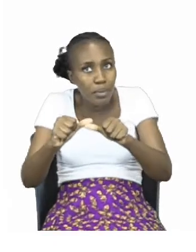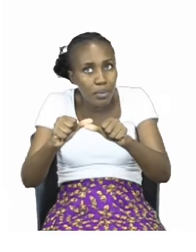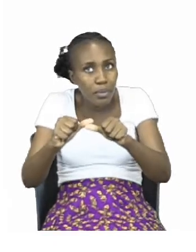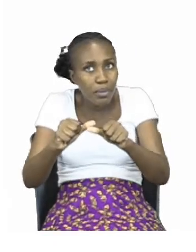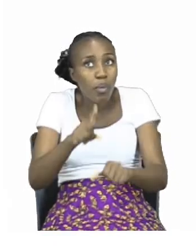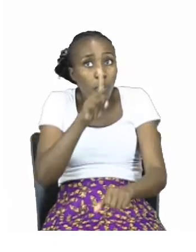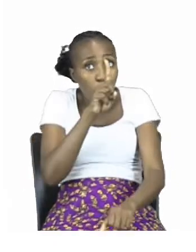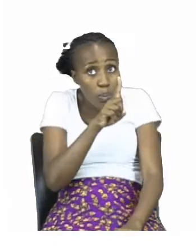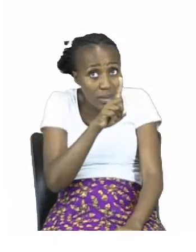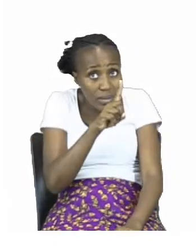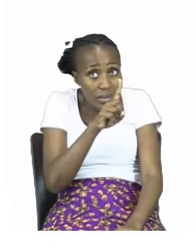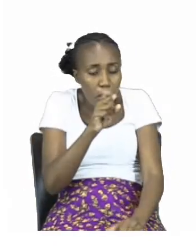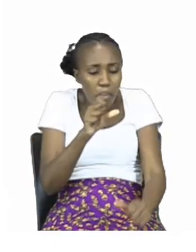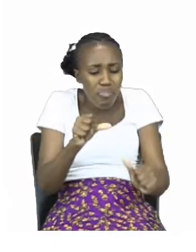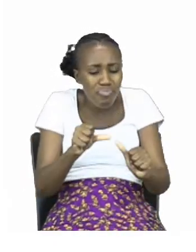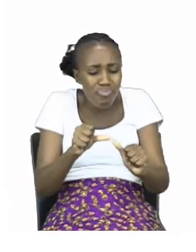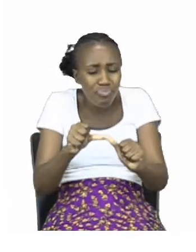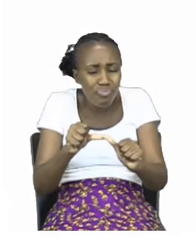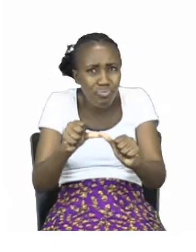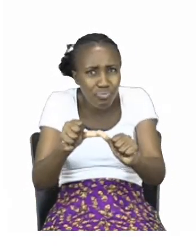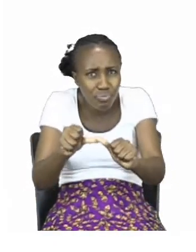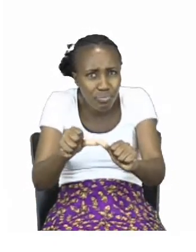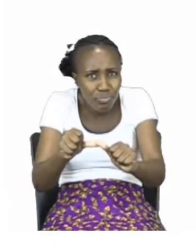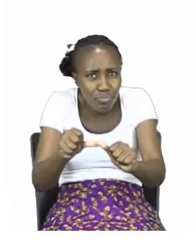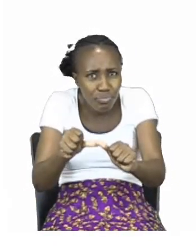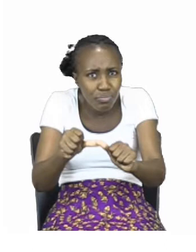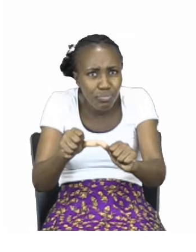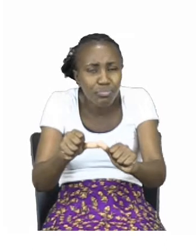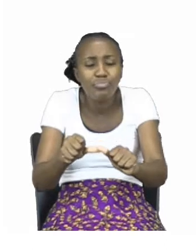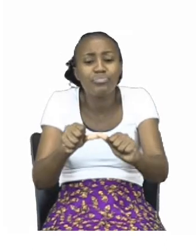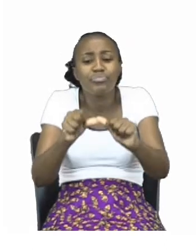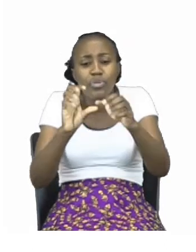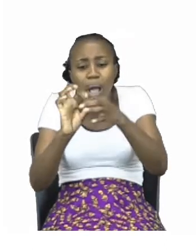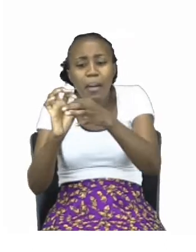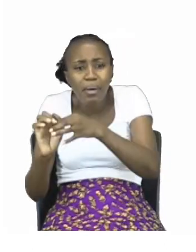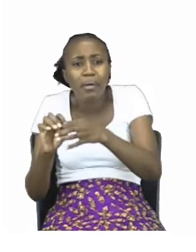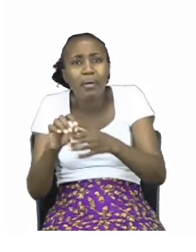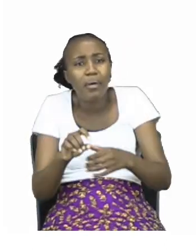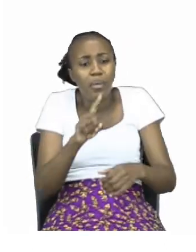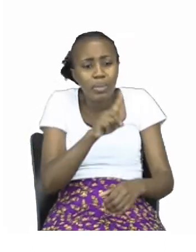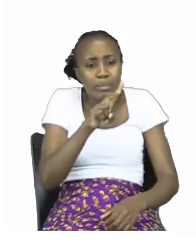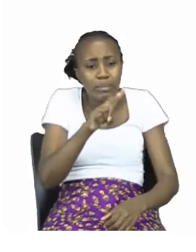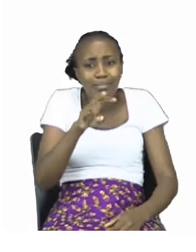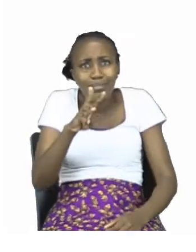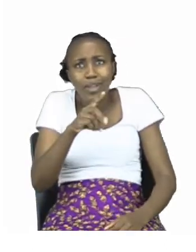number 1 and connect the dot for number 1 to number 2 all the way up to